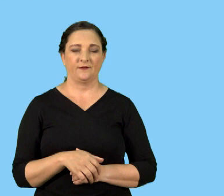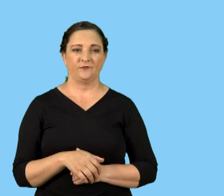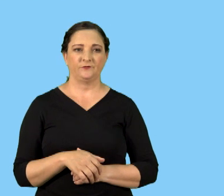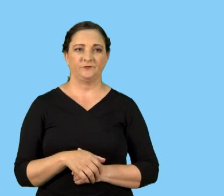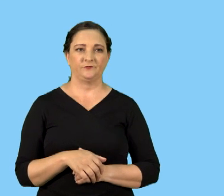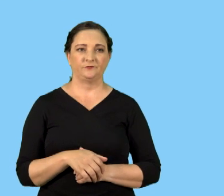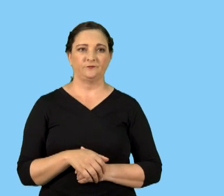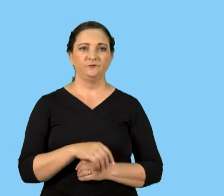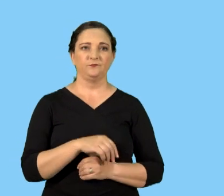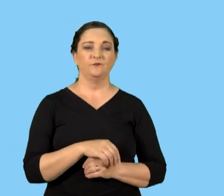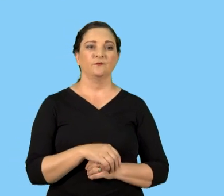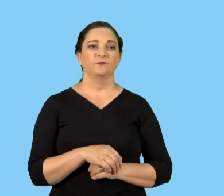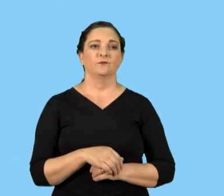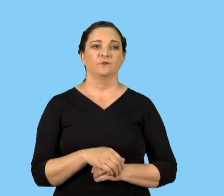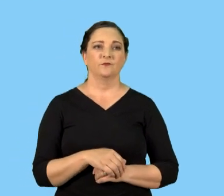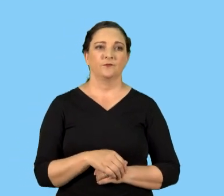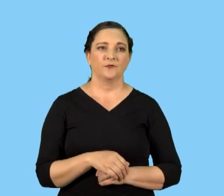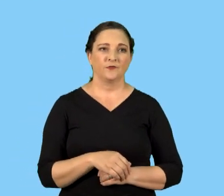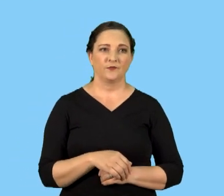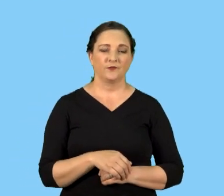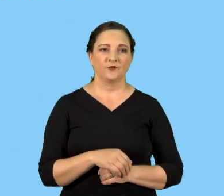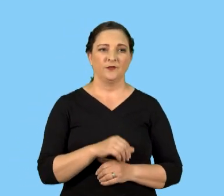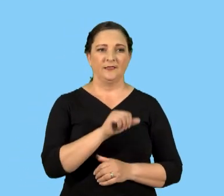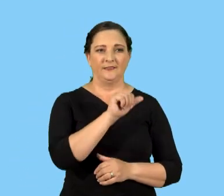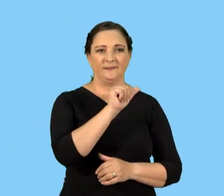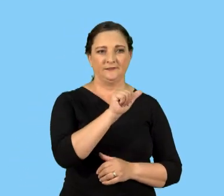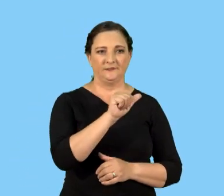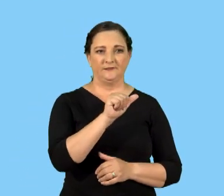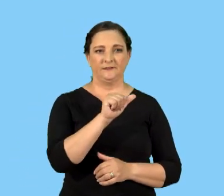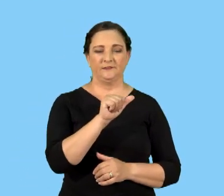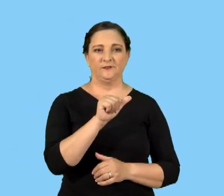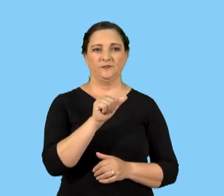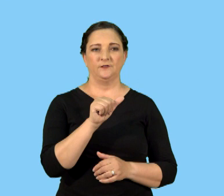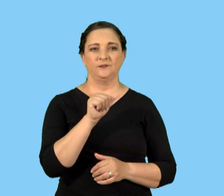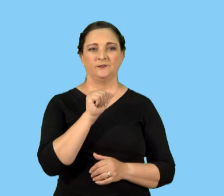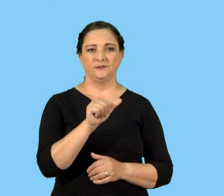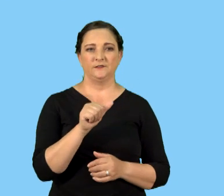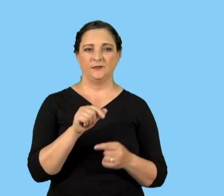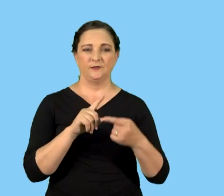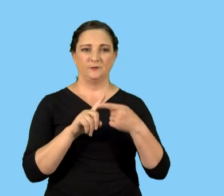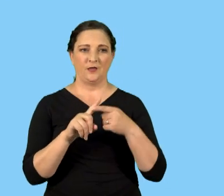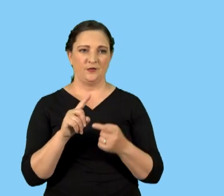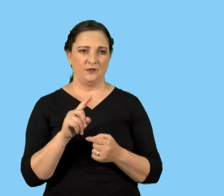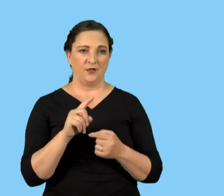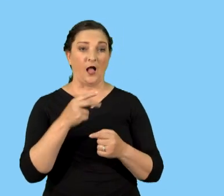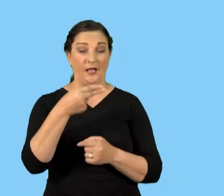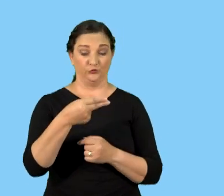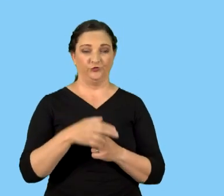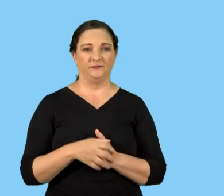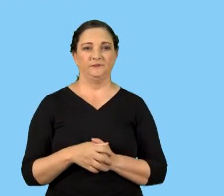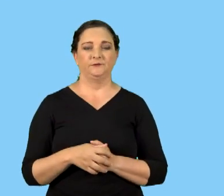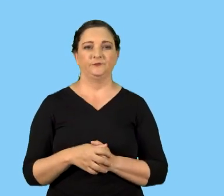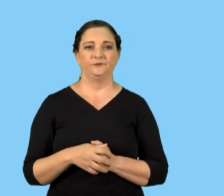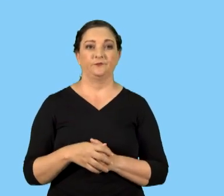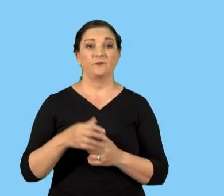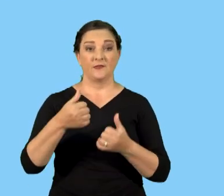6. Let's just do this. 2 Fe, 6 oxygen, and then also have 6 hydrogen. That's the left-hand